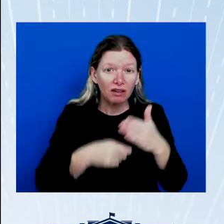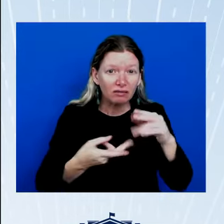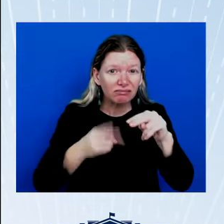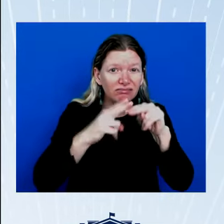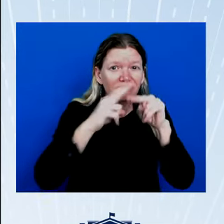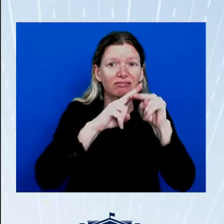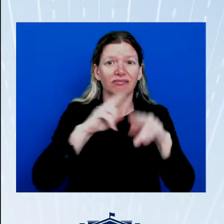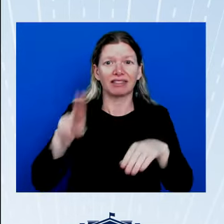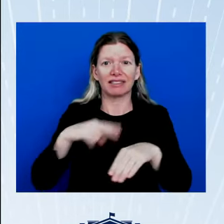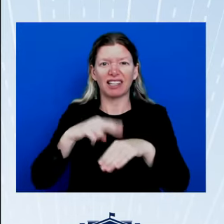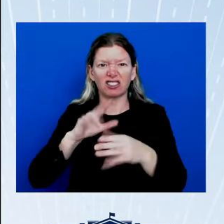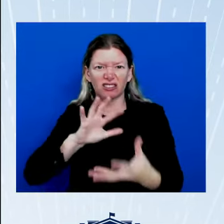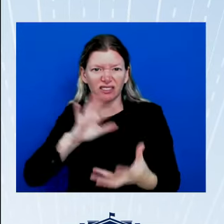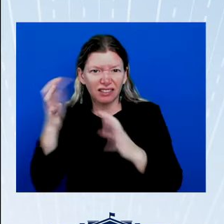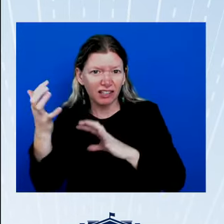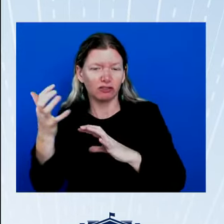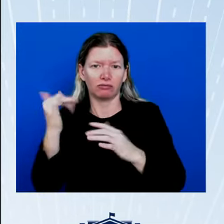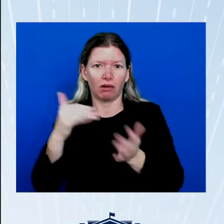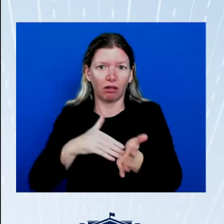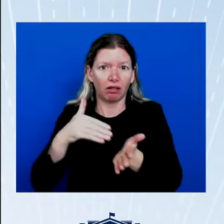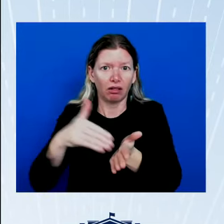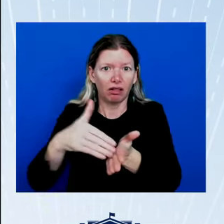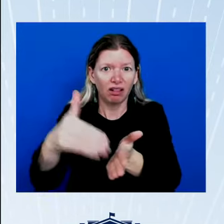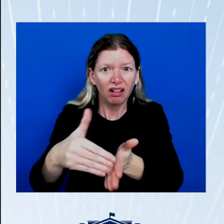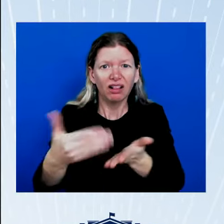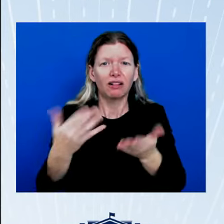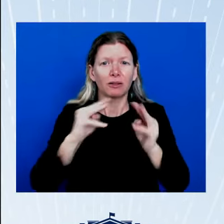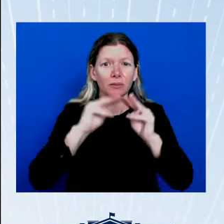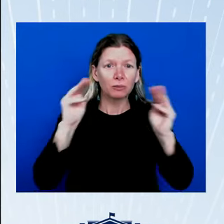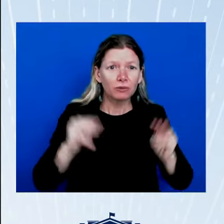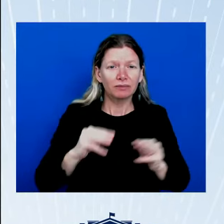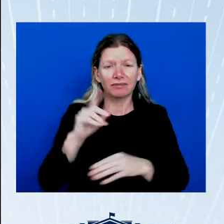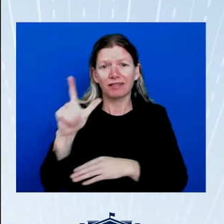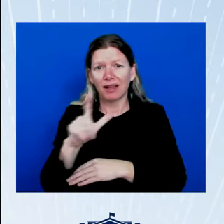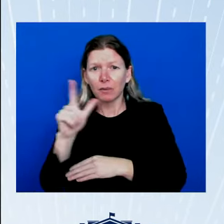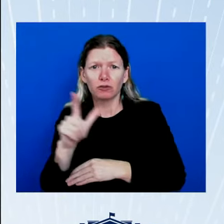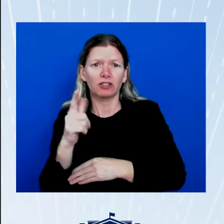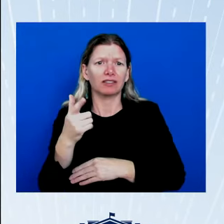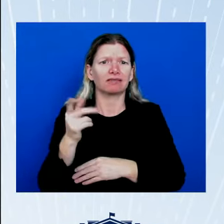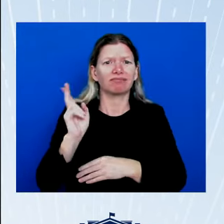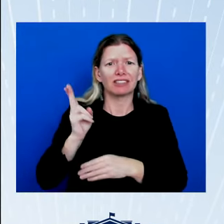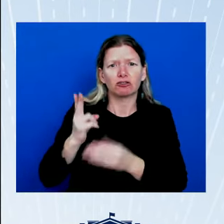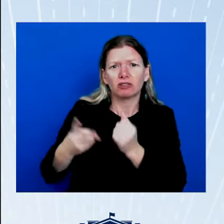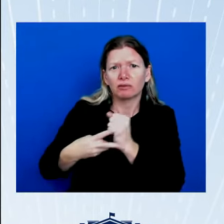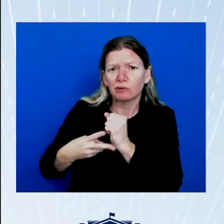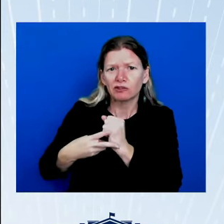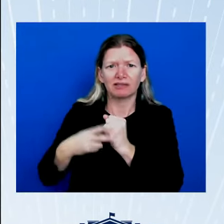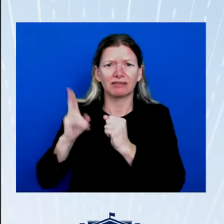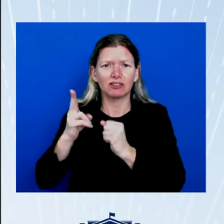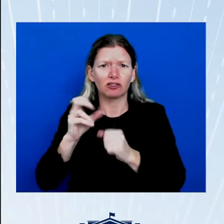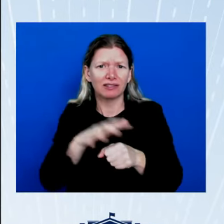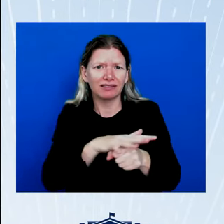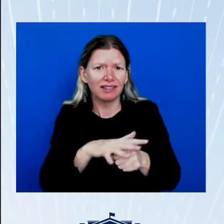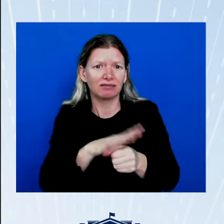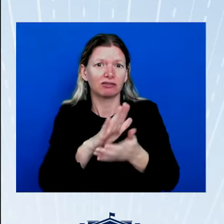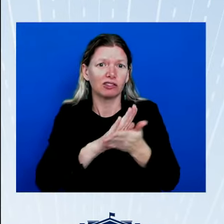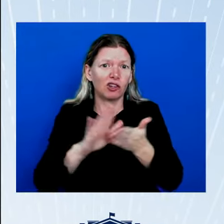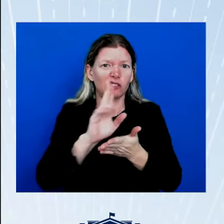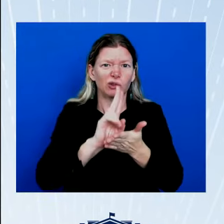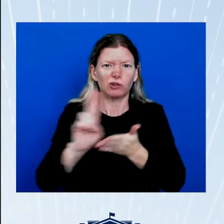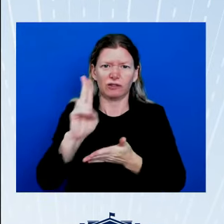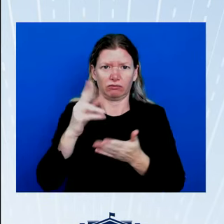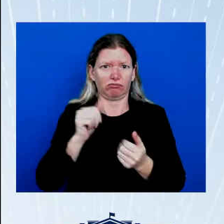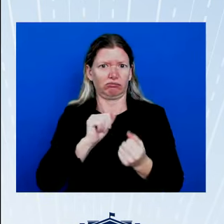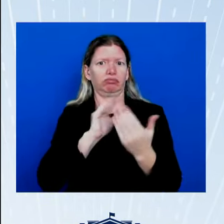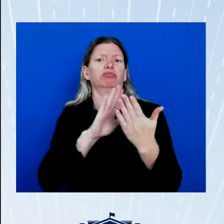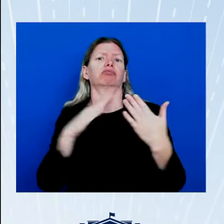universities face enormous tasks to anticipate operational, physical, and financial impacts of climate-related